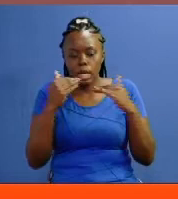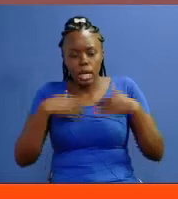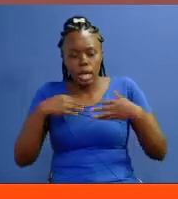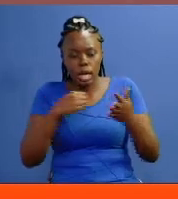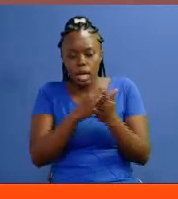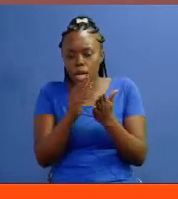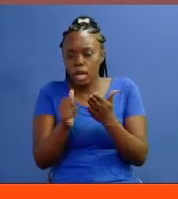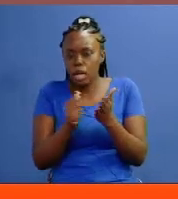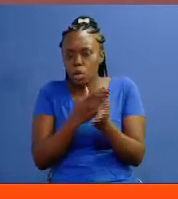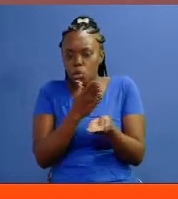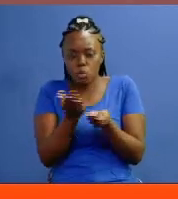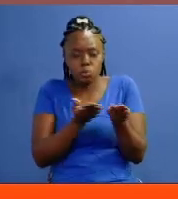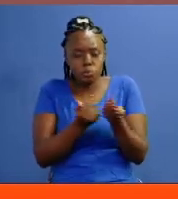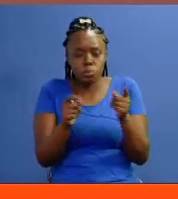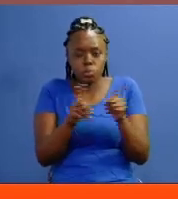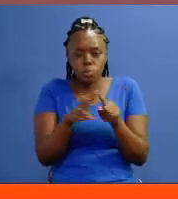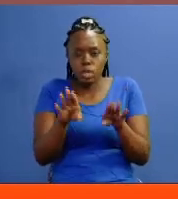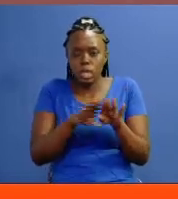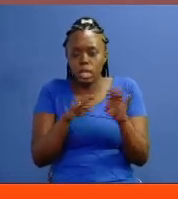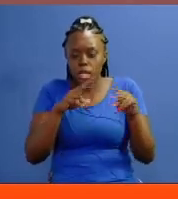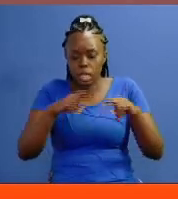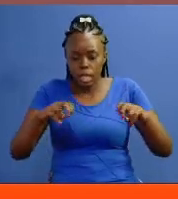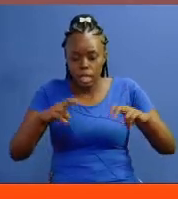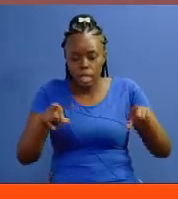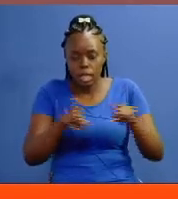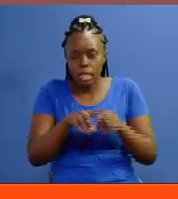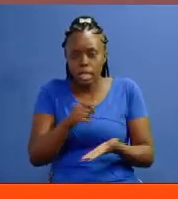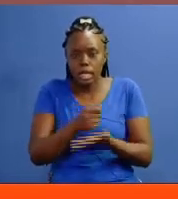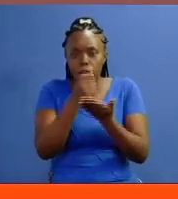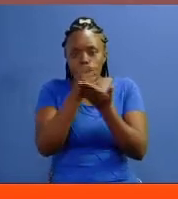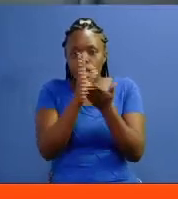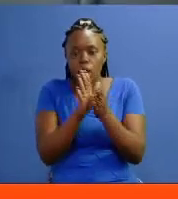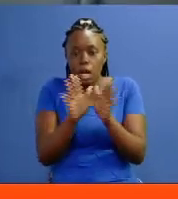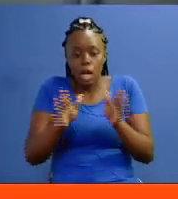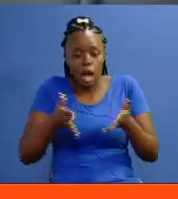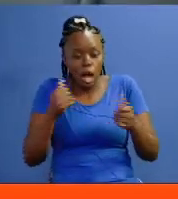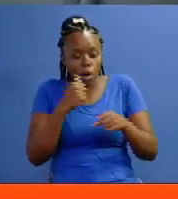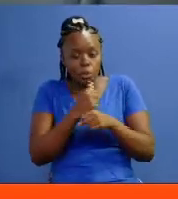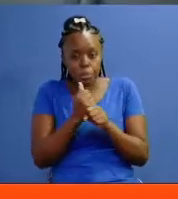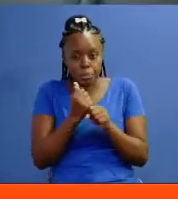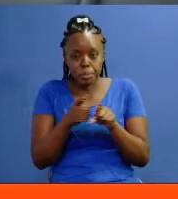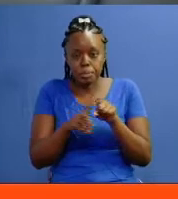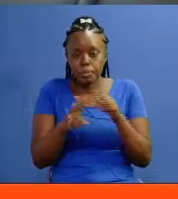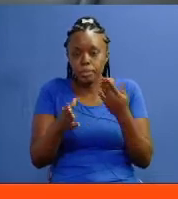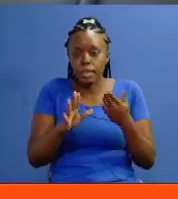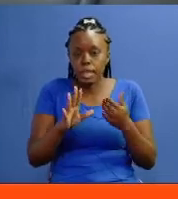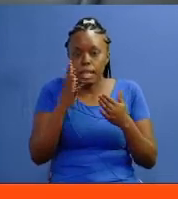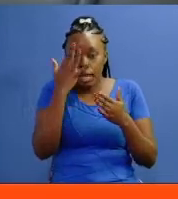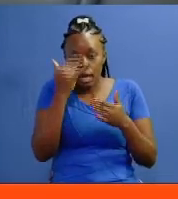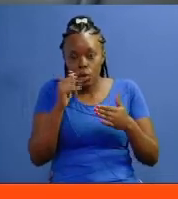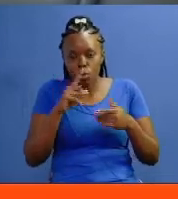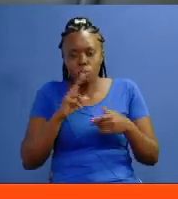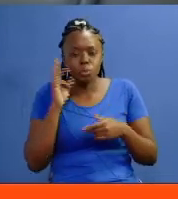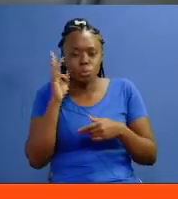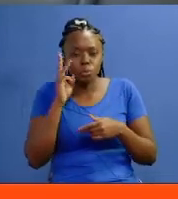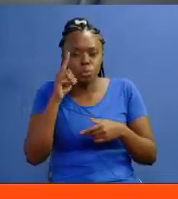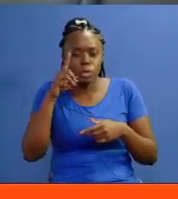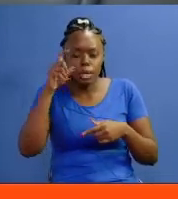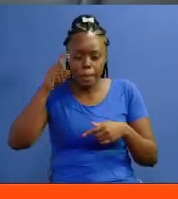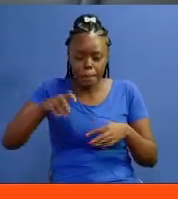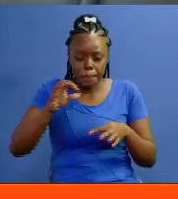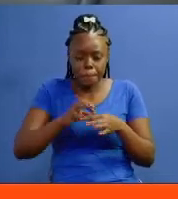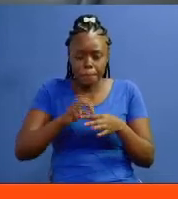and skill in research so as to boost the commission's performance. Would you advocate for mandatory voting in